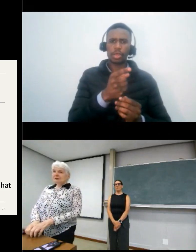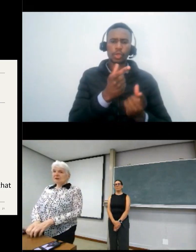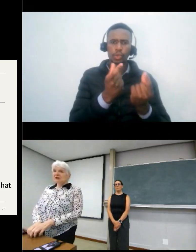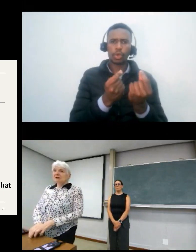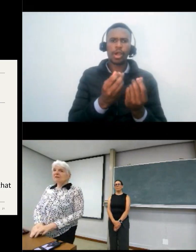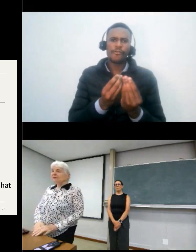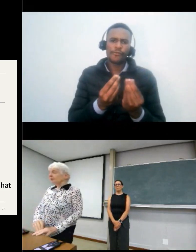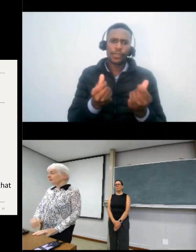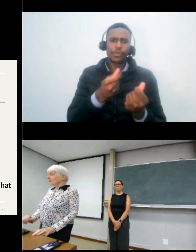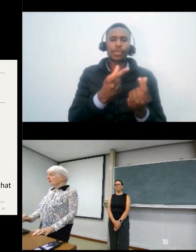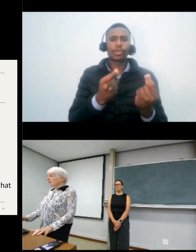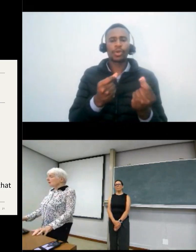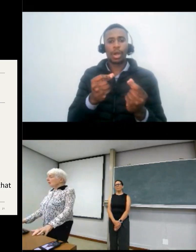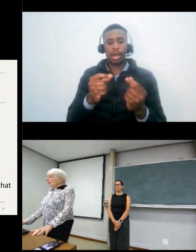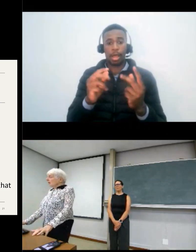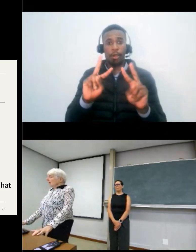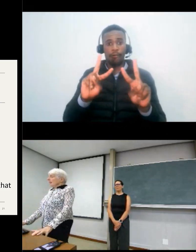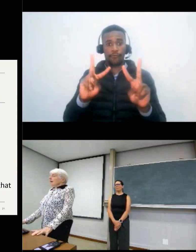in the second position.